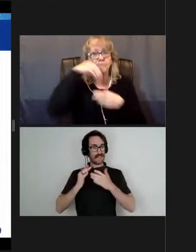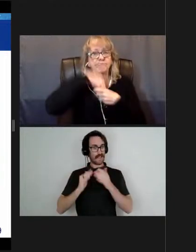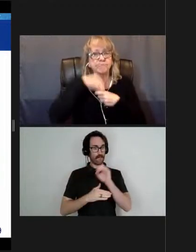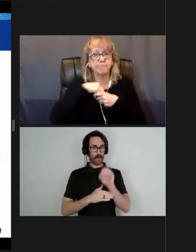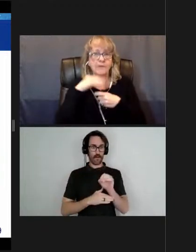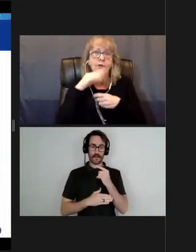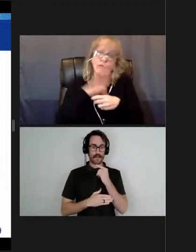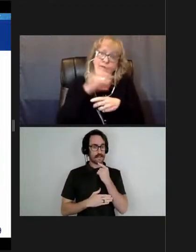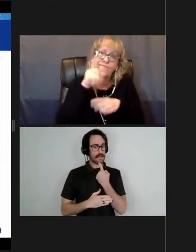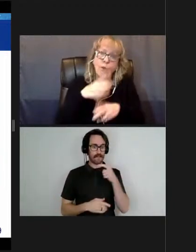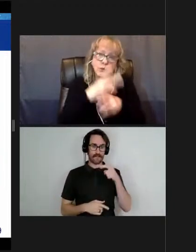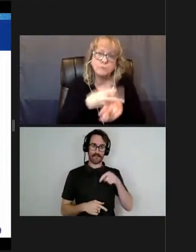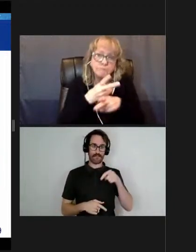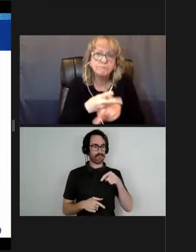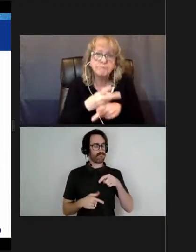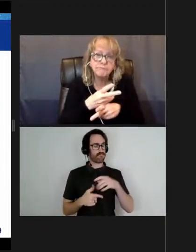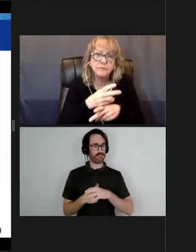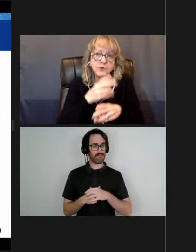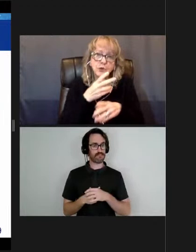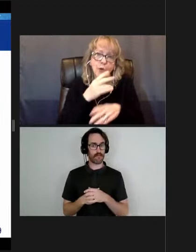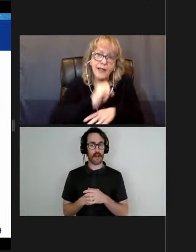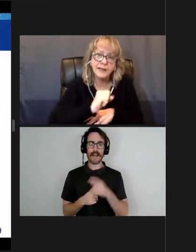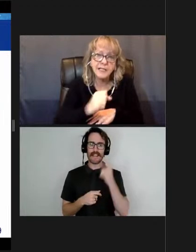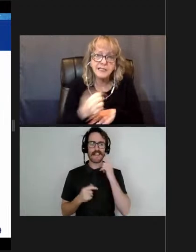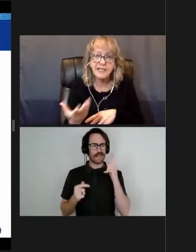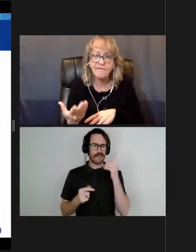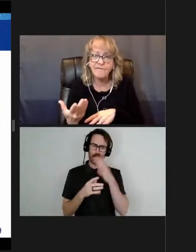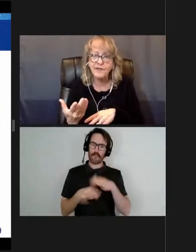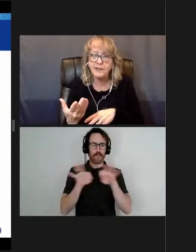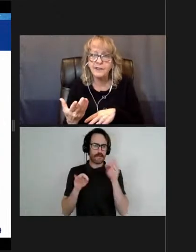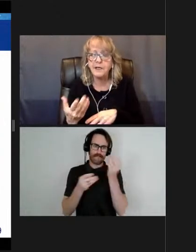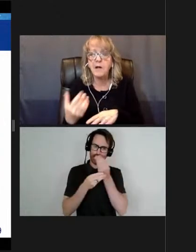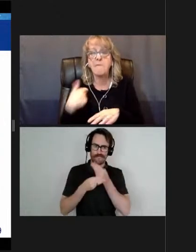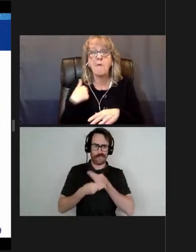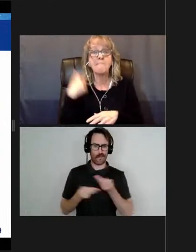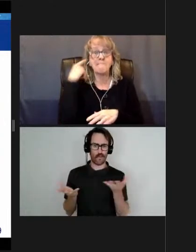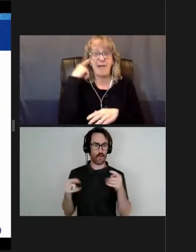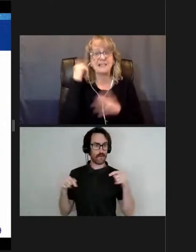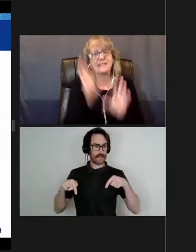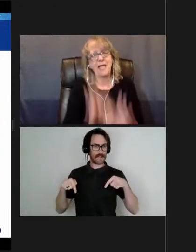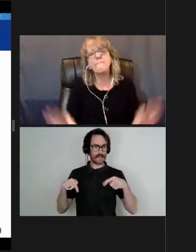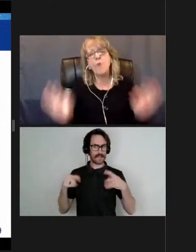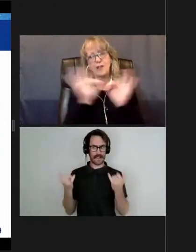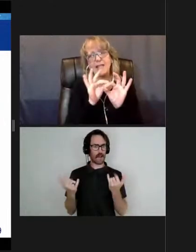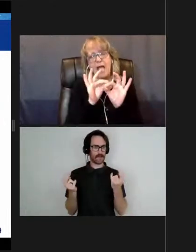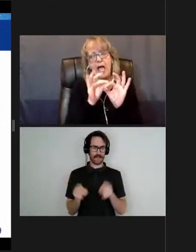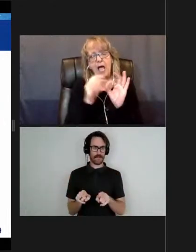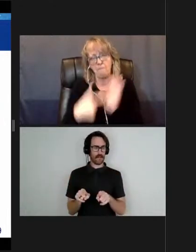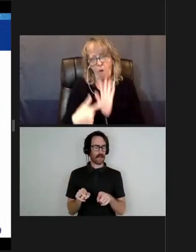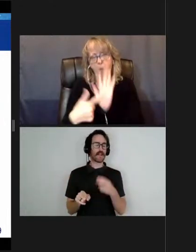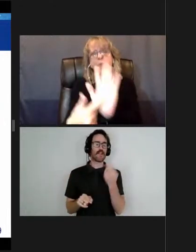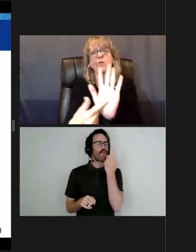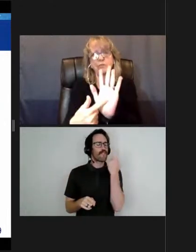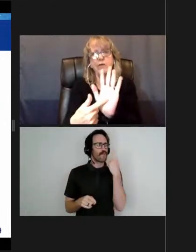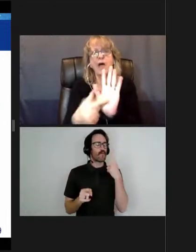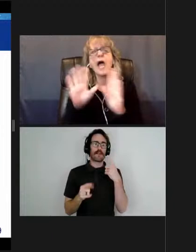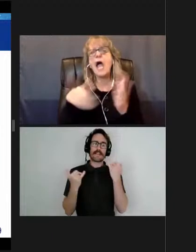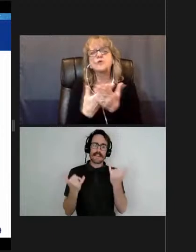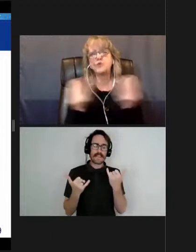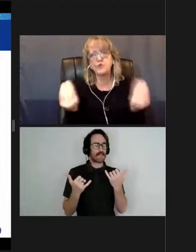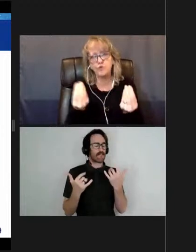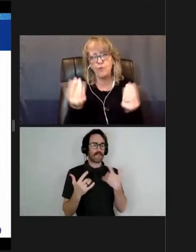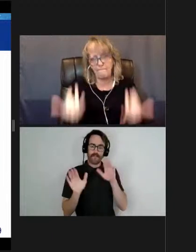And I felt it important to share that this is where we are and why we need